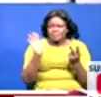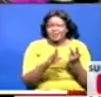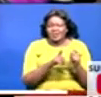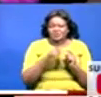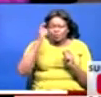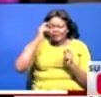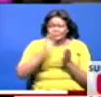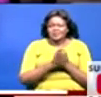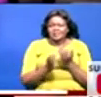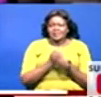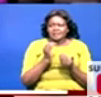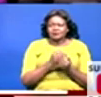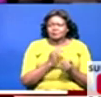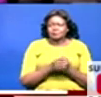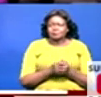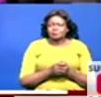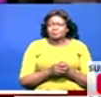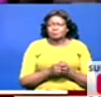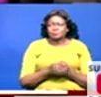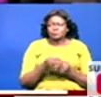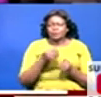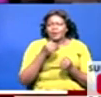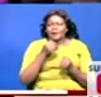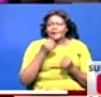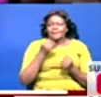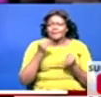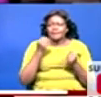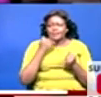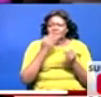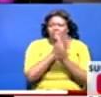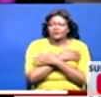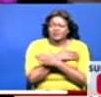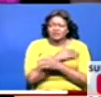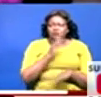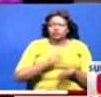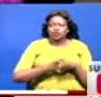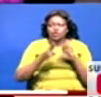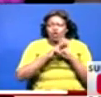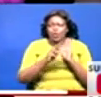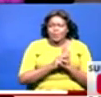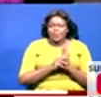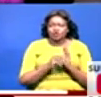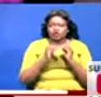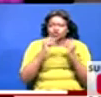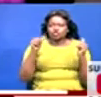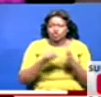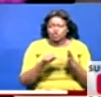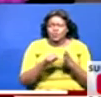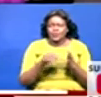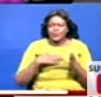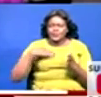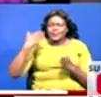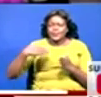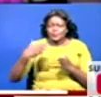caring. You are our biggest fan and greatest role model. The solution to our problems, always